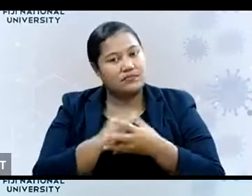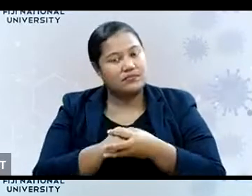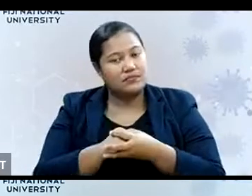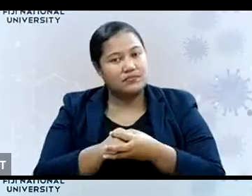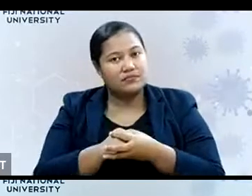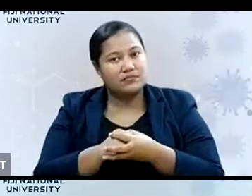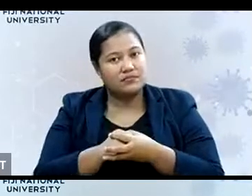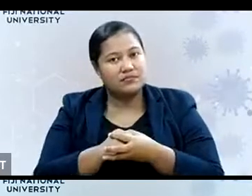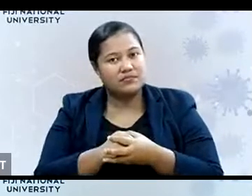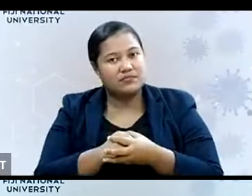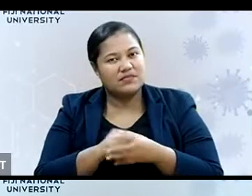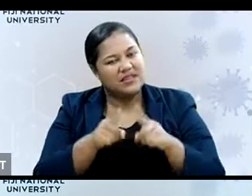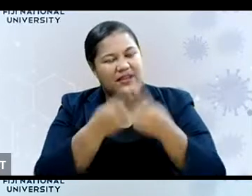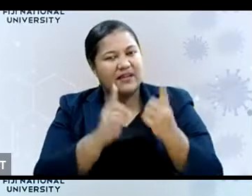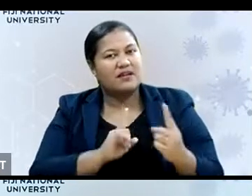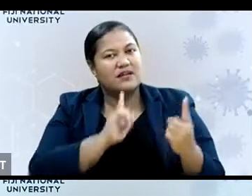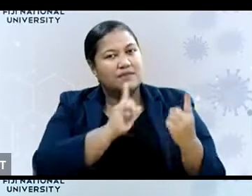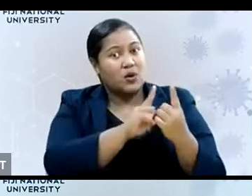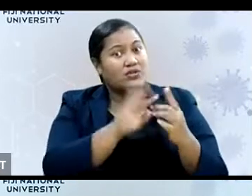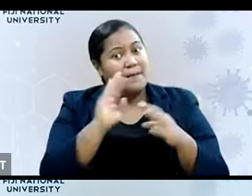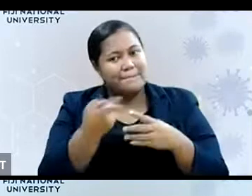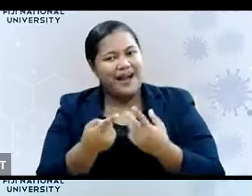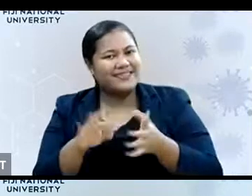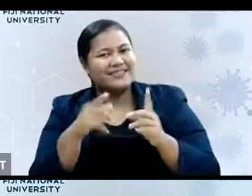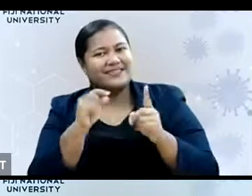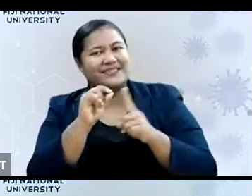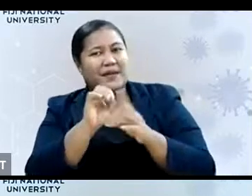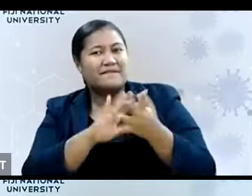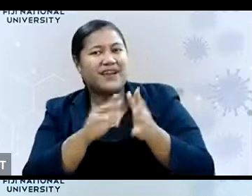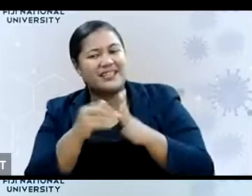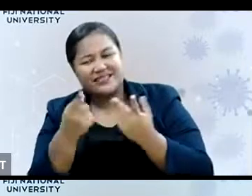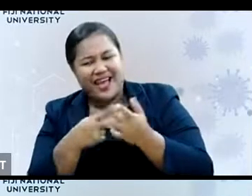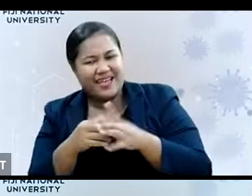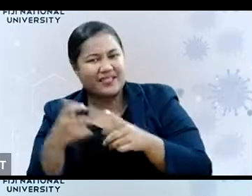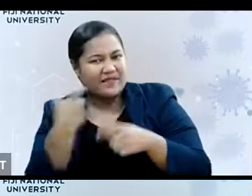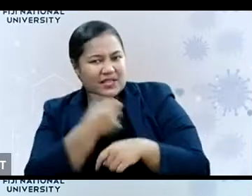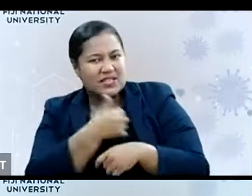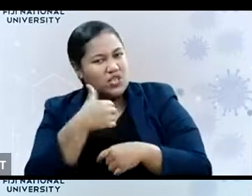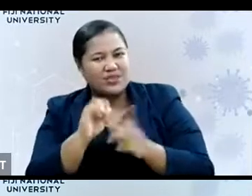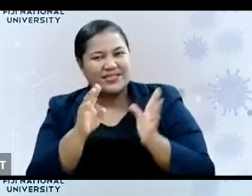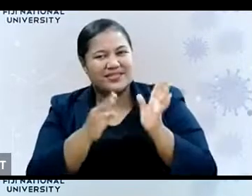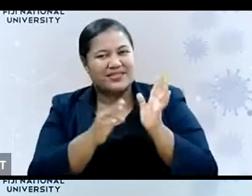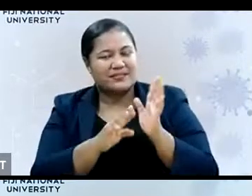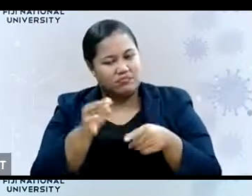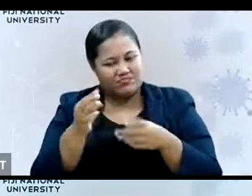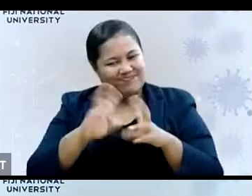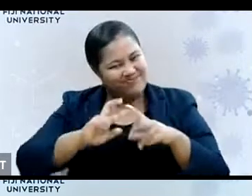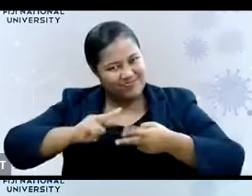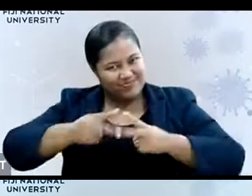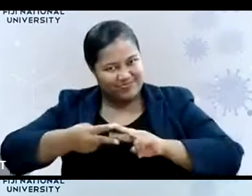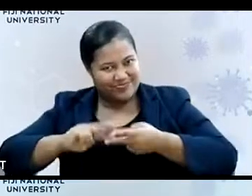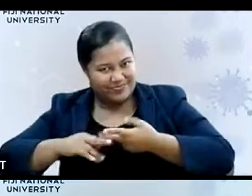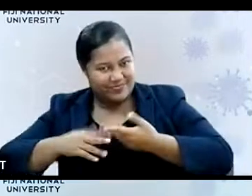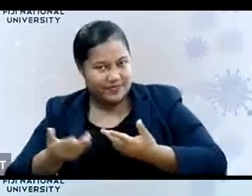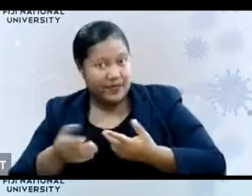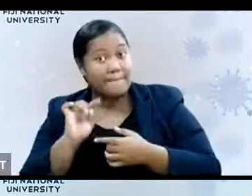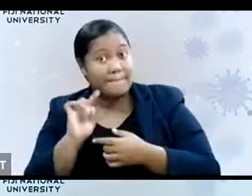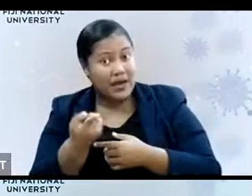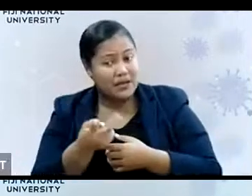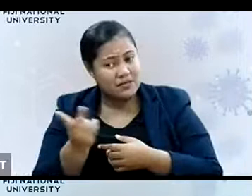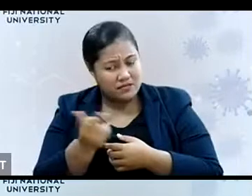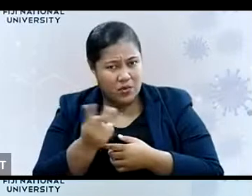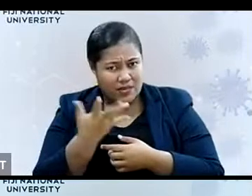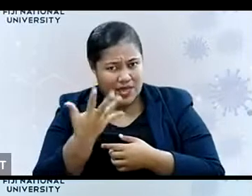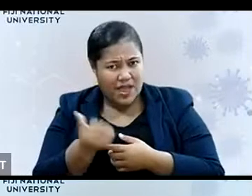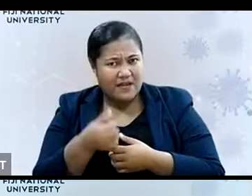Pfizer vaccine using the messenger RNA approach, because these are very new approaches, even though they've looked really good in the